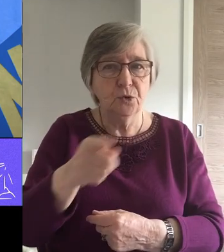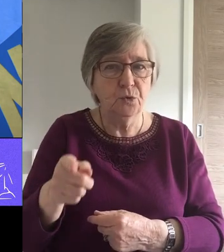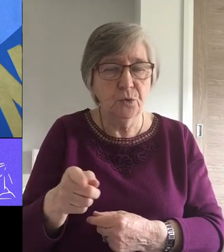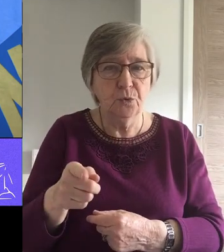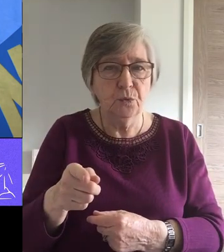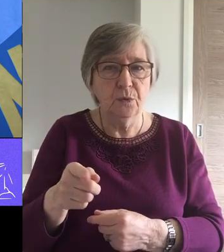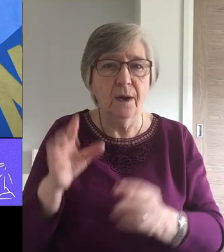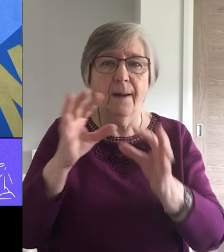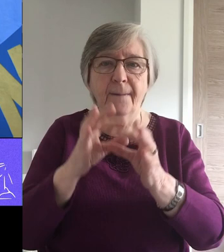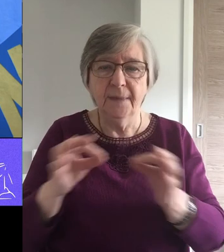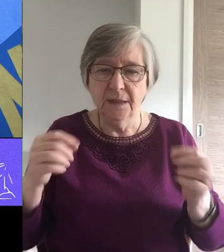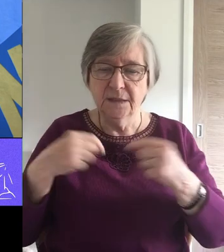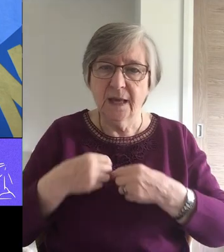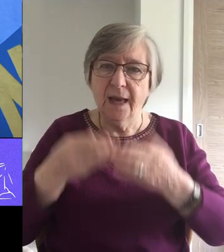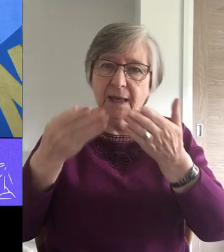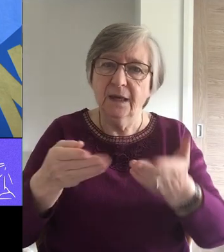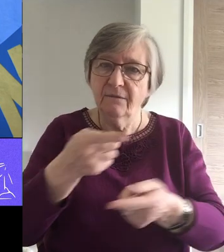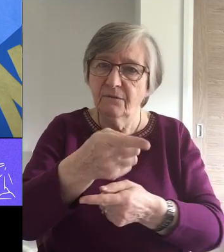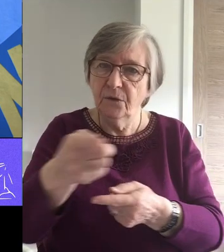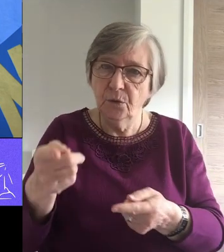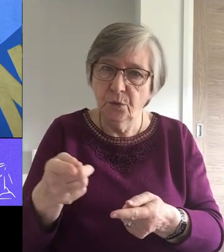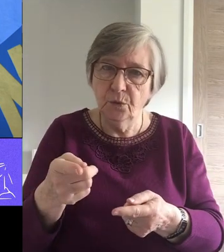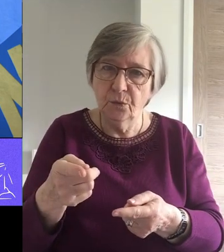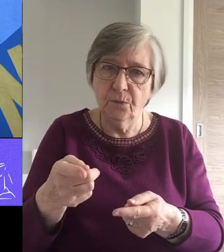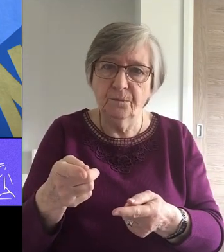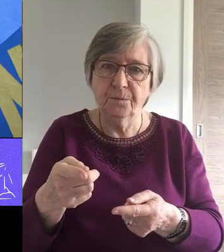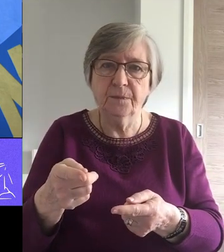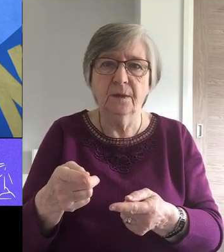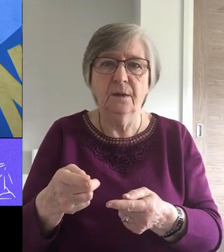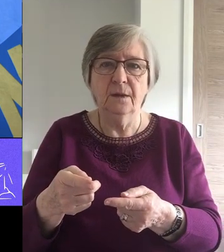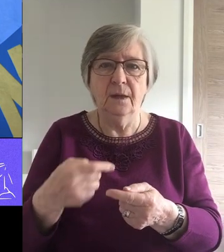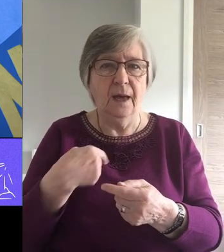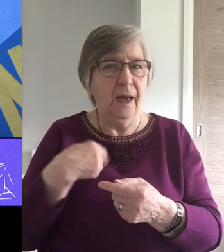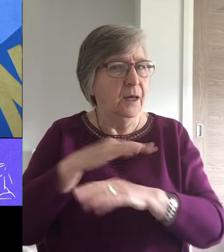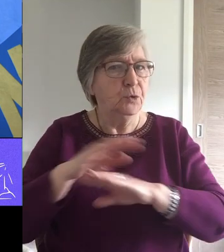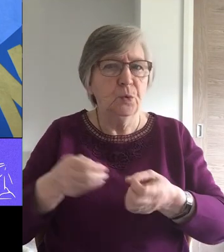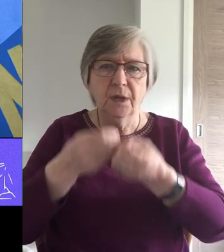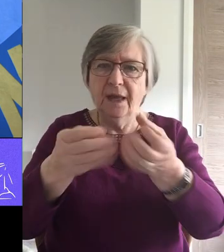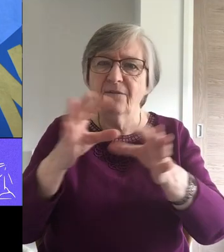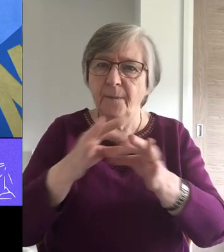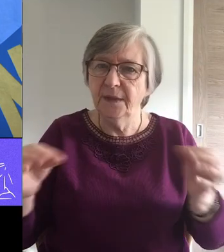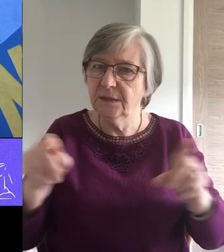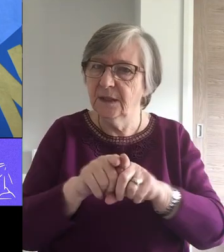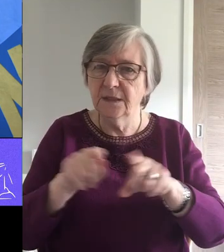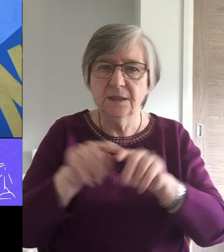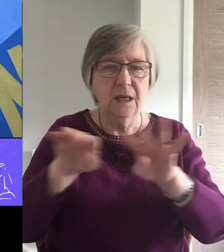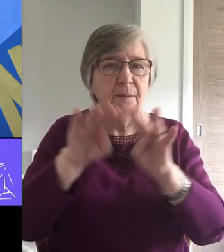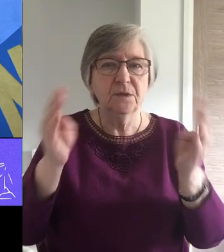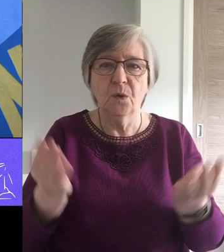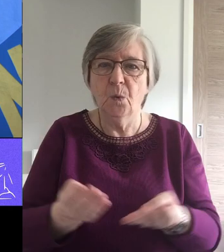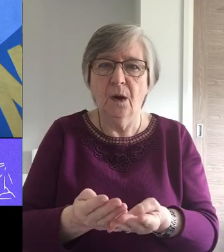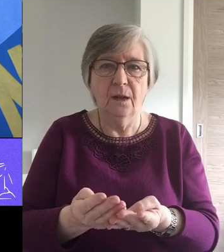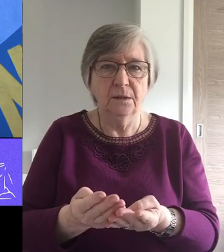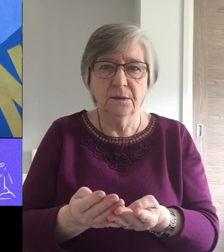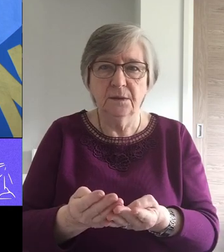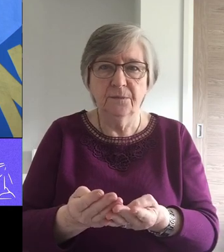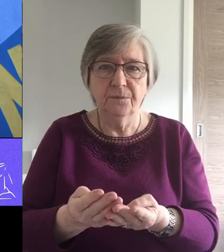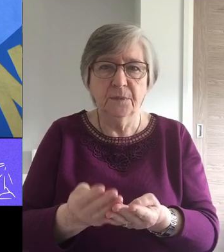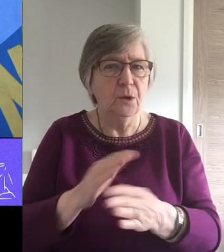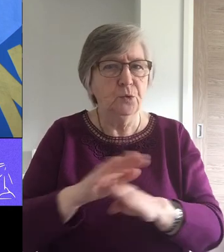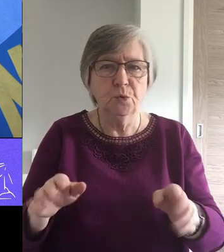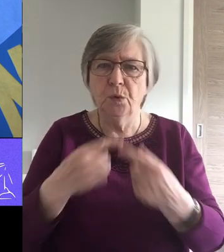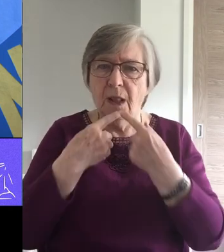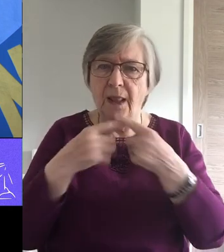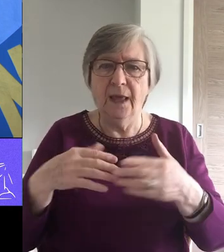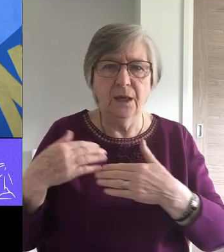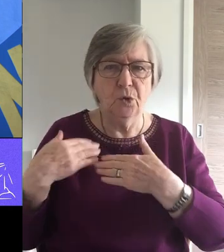you. Peace I leave with you, my peace I give you. I do not give to you as the world gives.